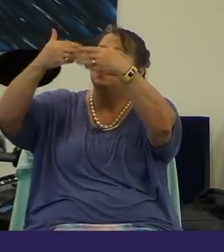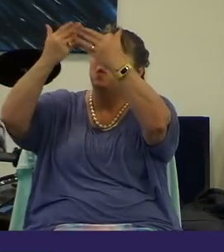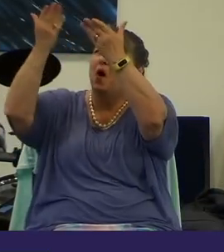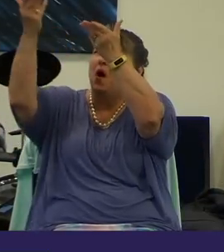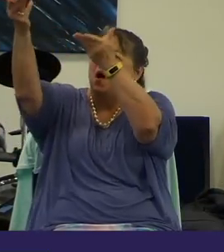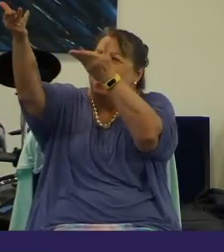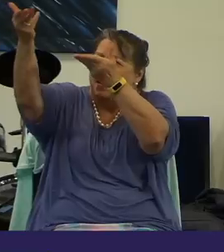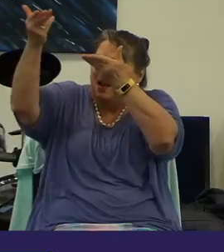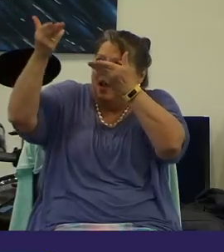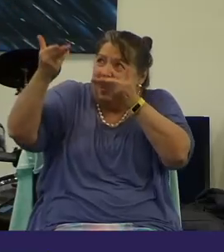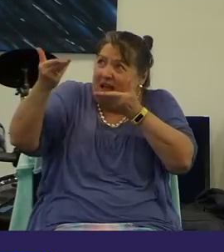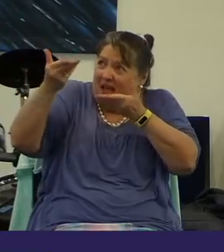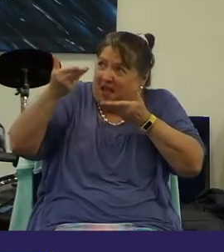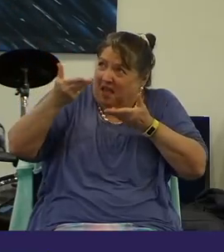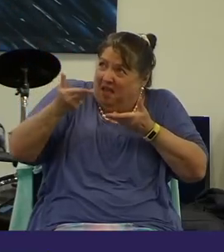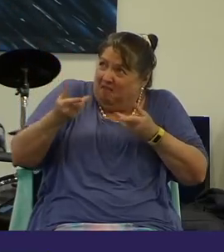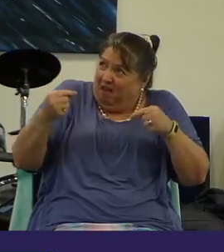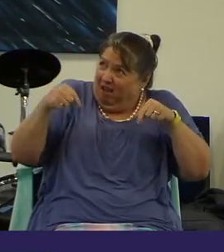you brought